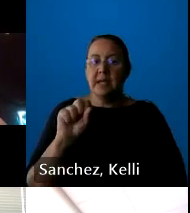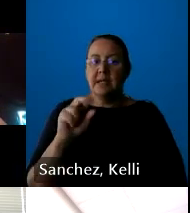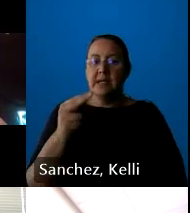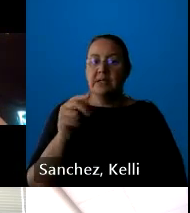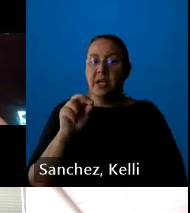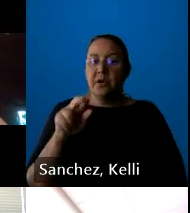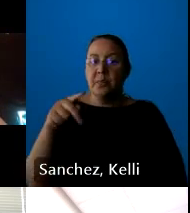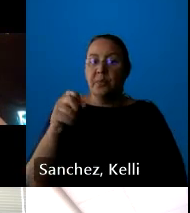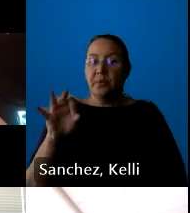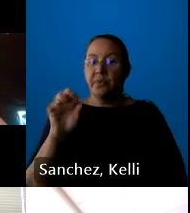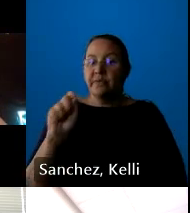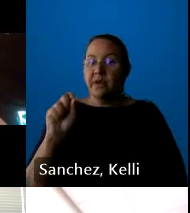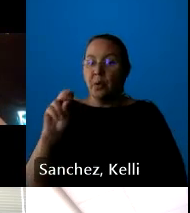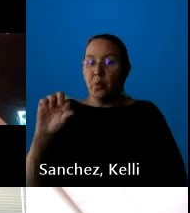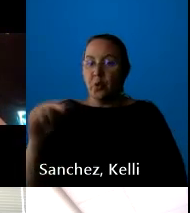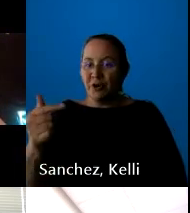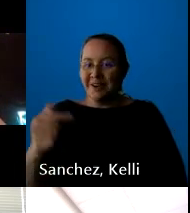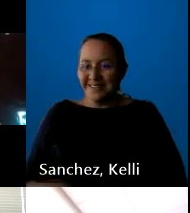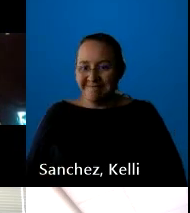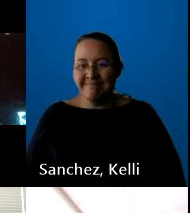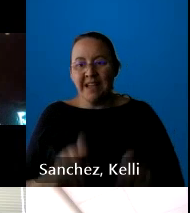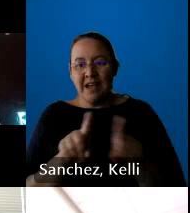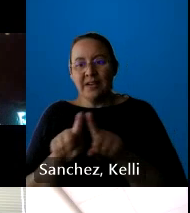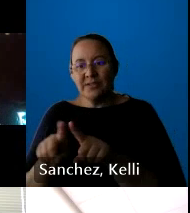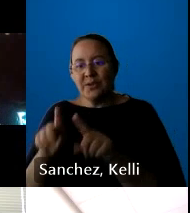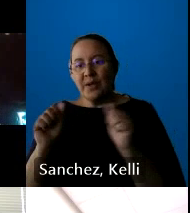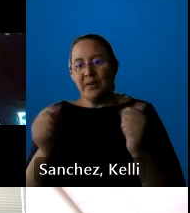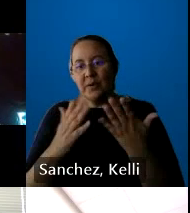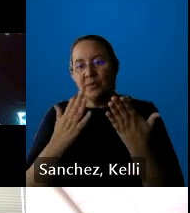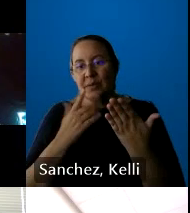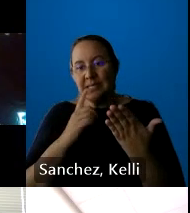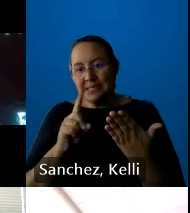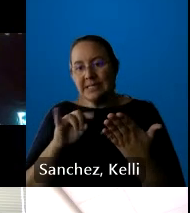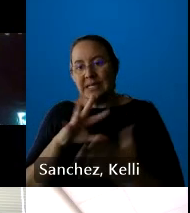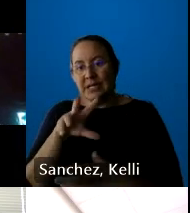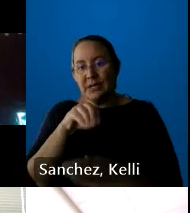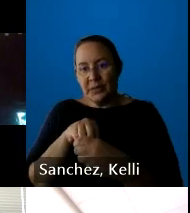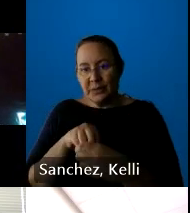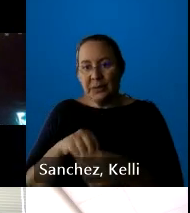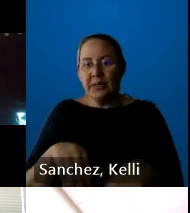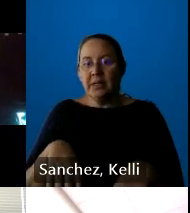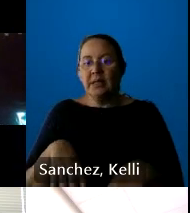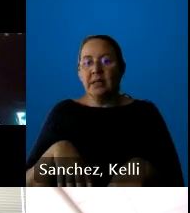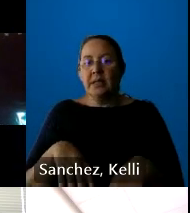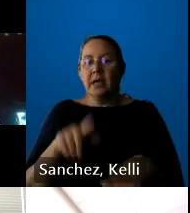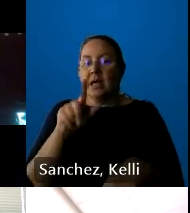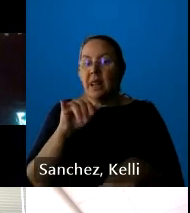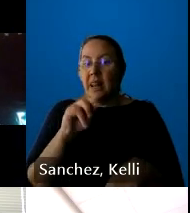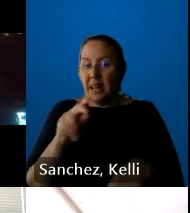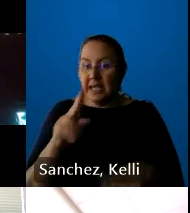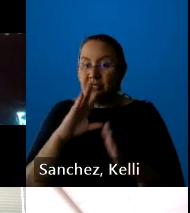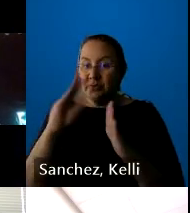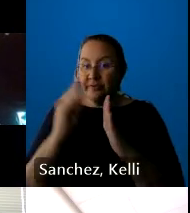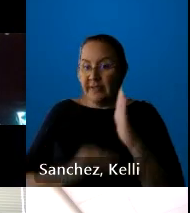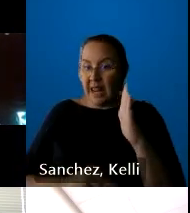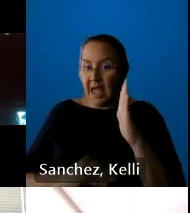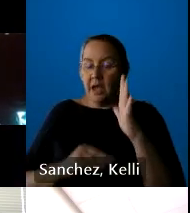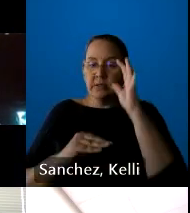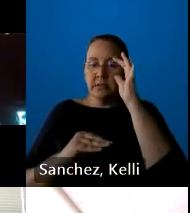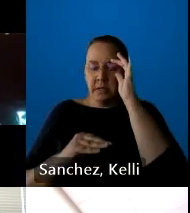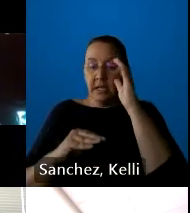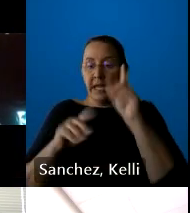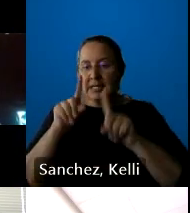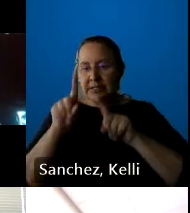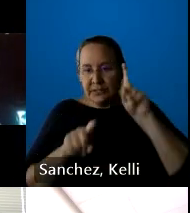tgassett@shatterproof.org. Also, everyone, we did include a link to fill out a post